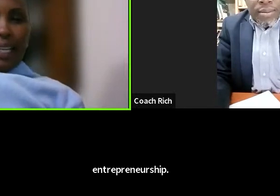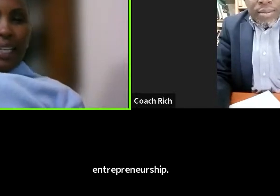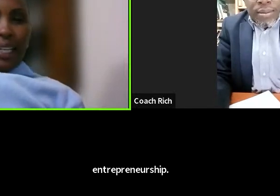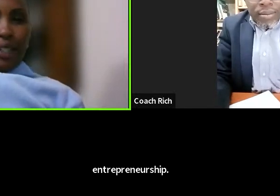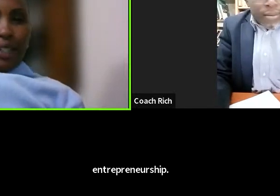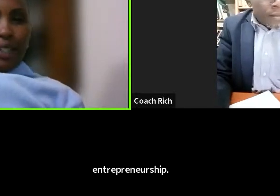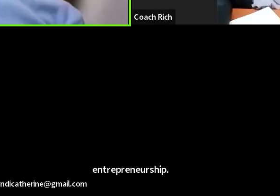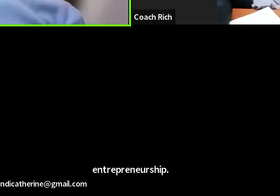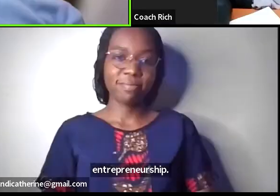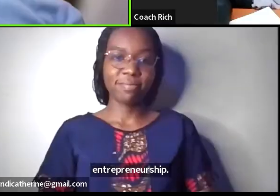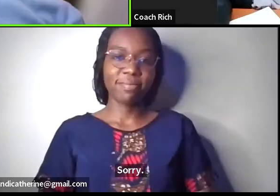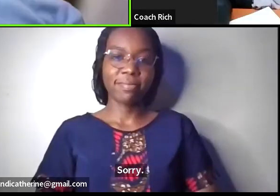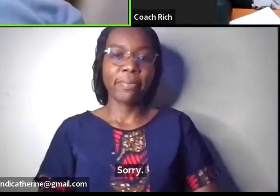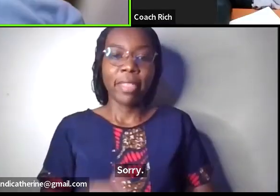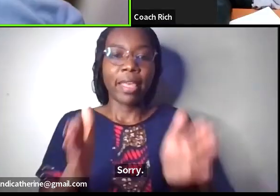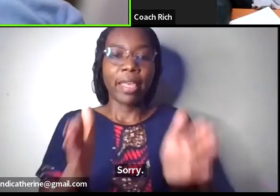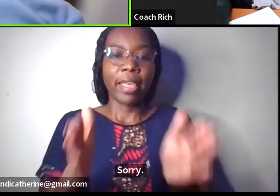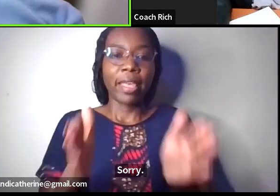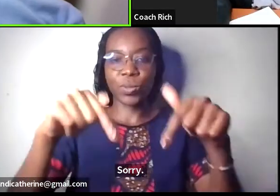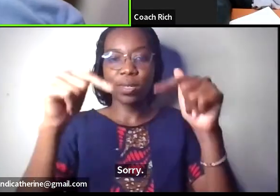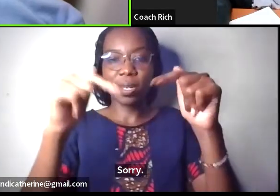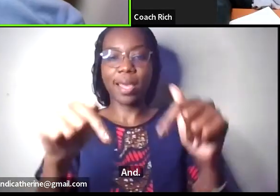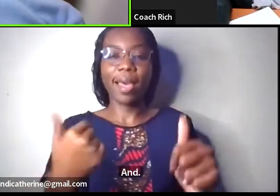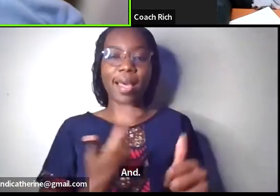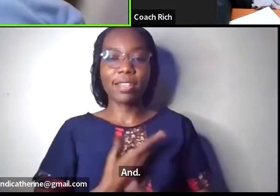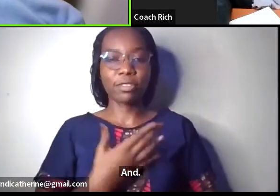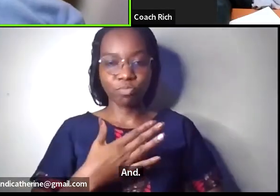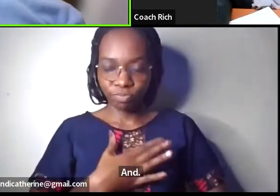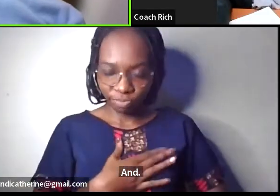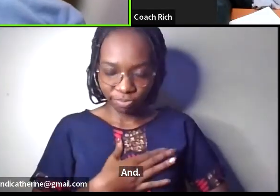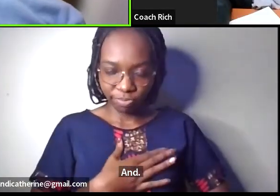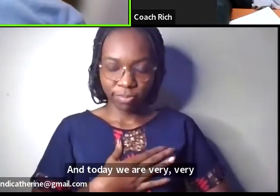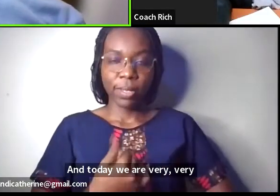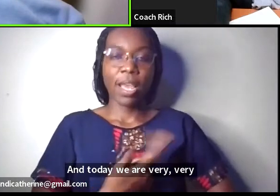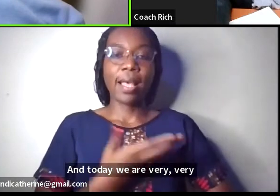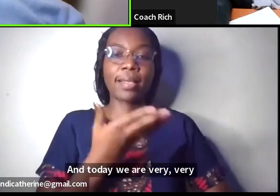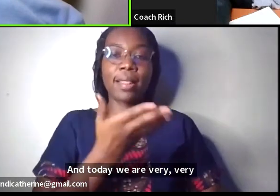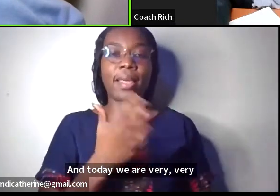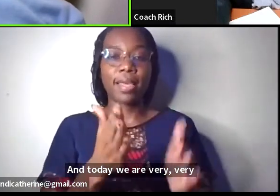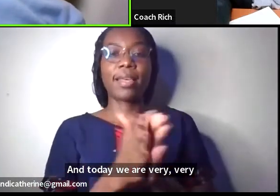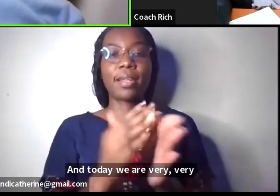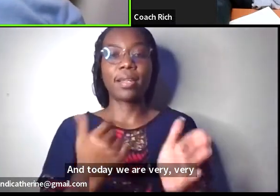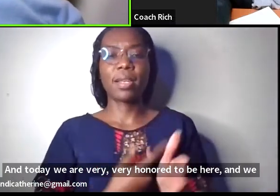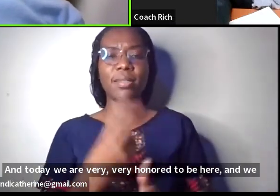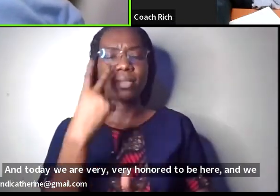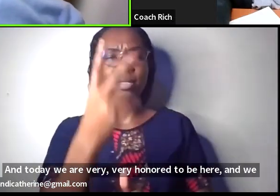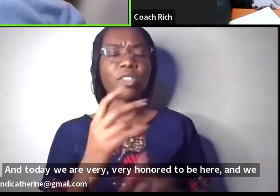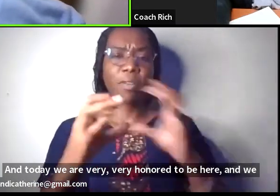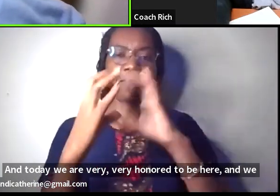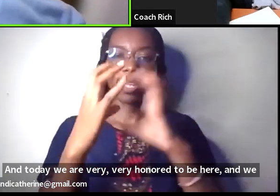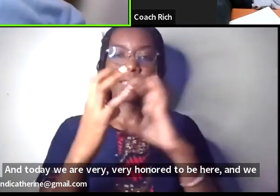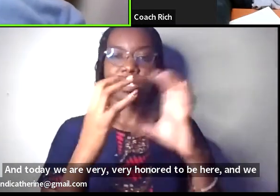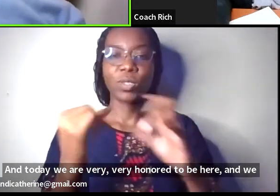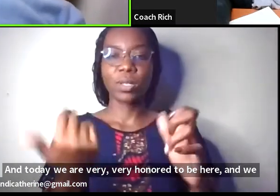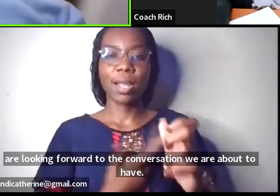And today we are very, very honored to be here, and we are looking forward to the conversation we are about to have. But